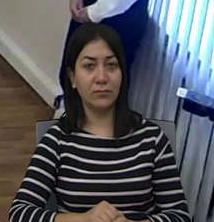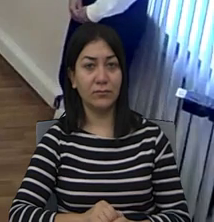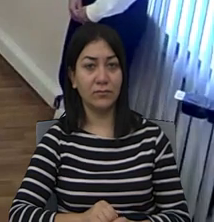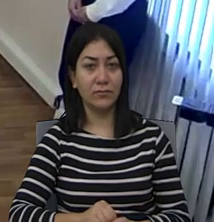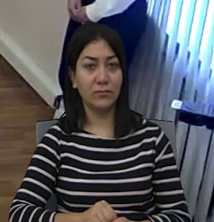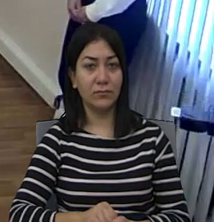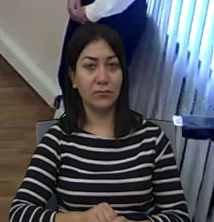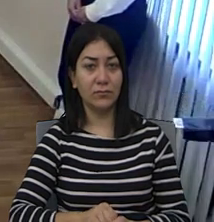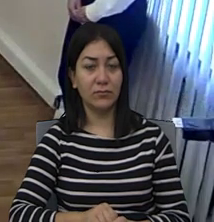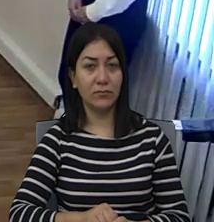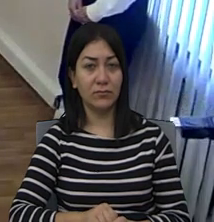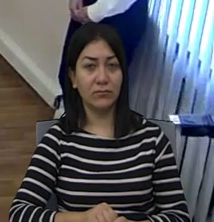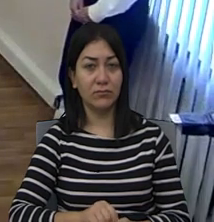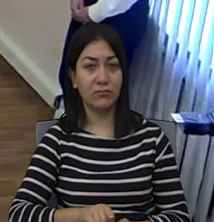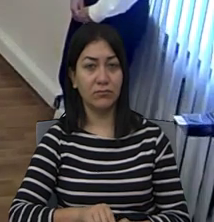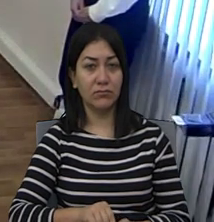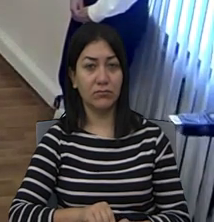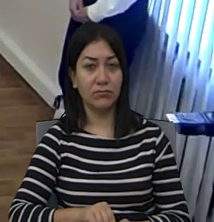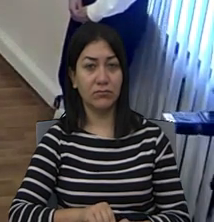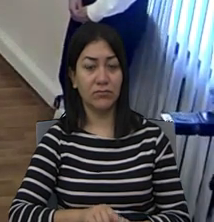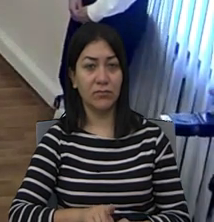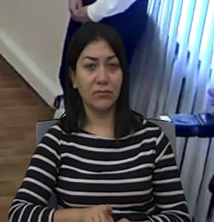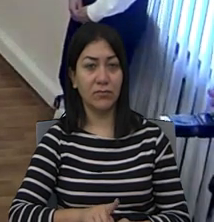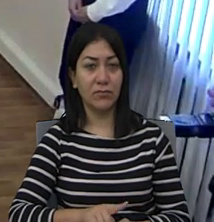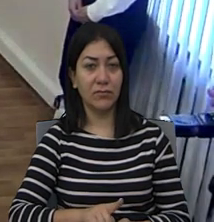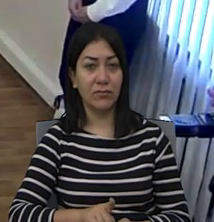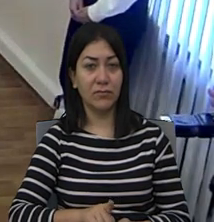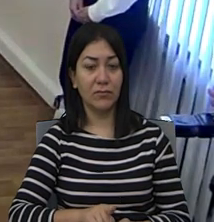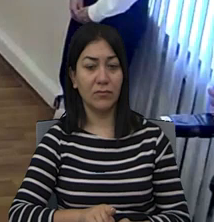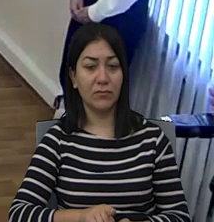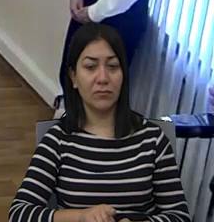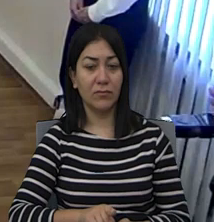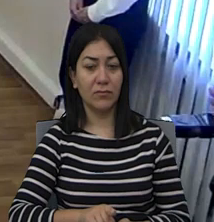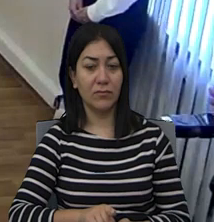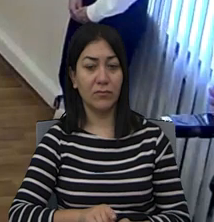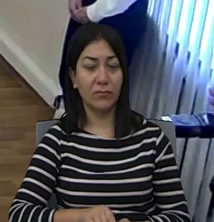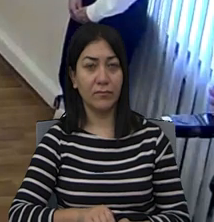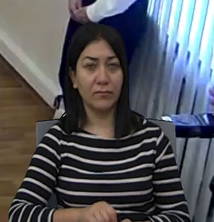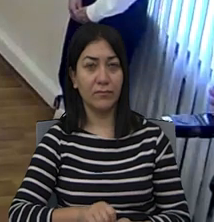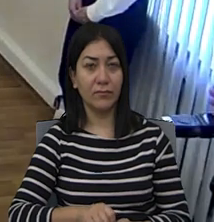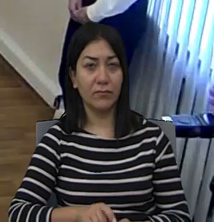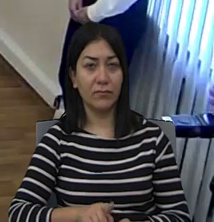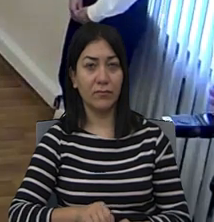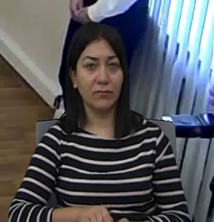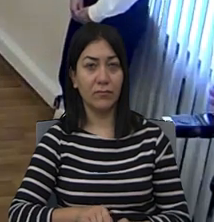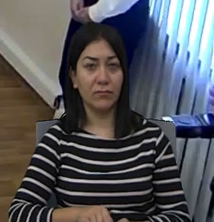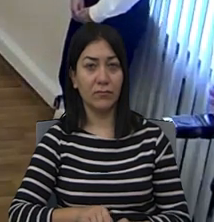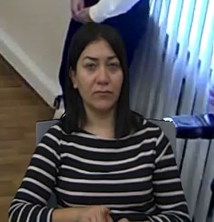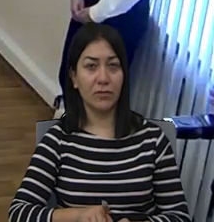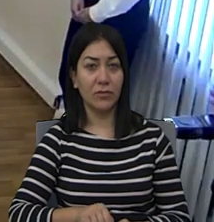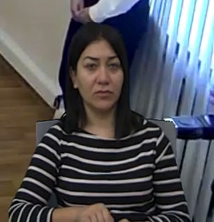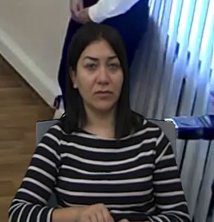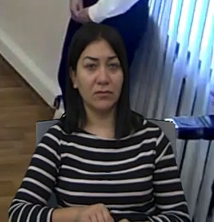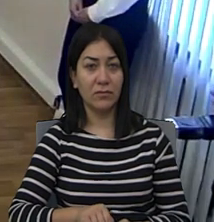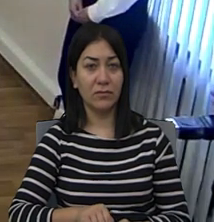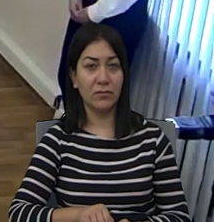cyber security strategic planning as part of our strategic planning exercise and help conduct a series of exercises that will support the CC with